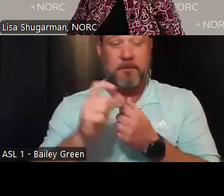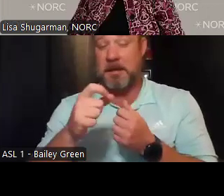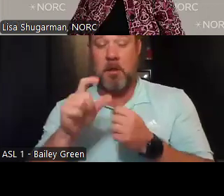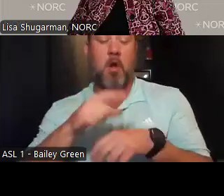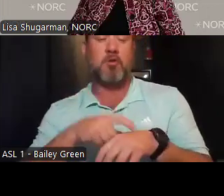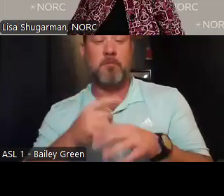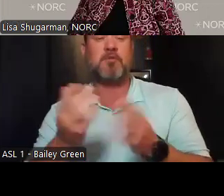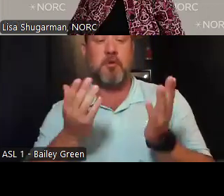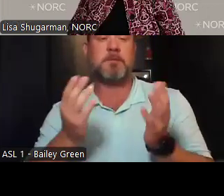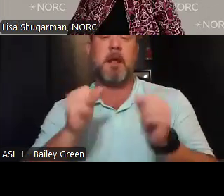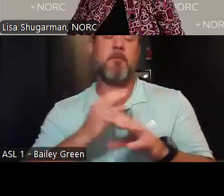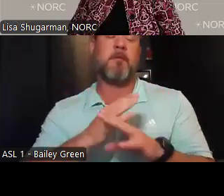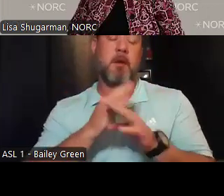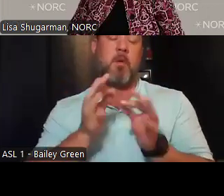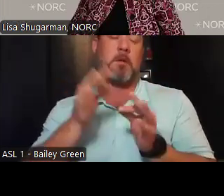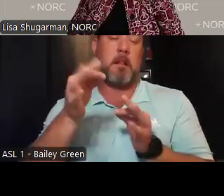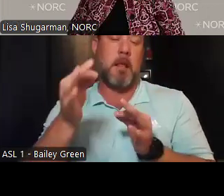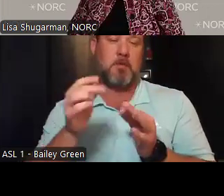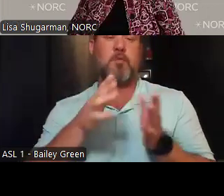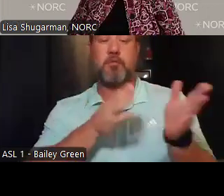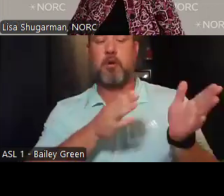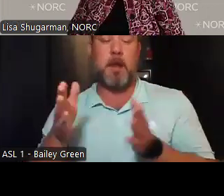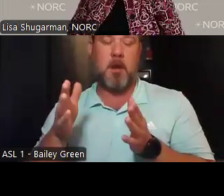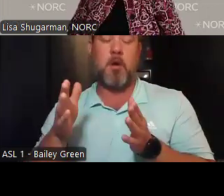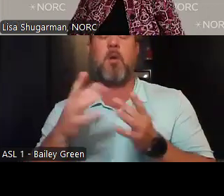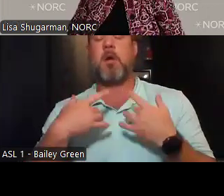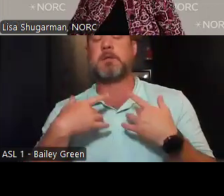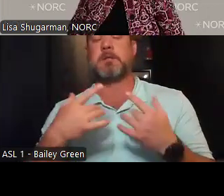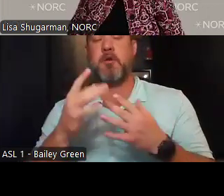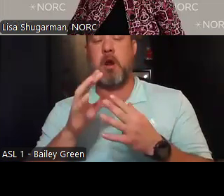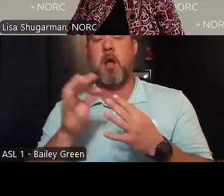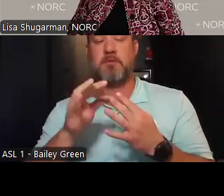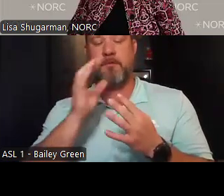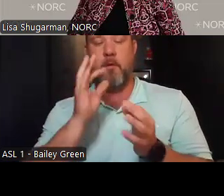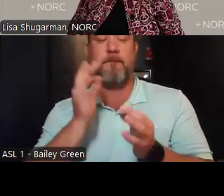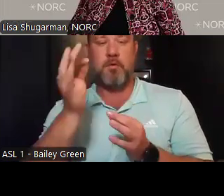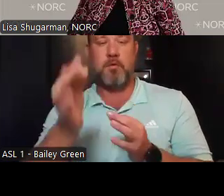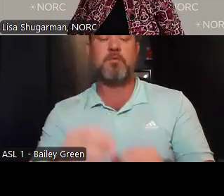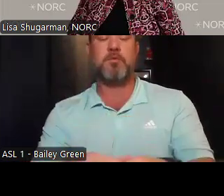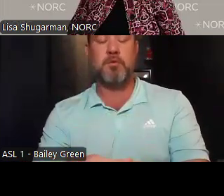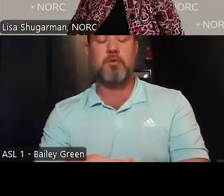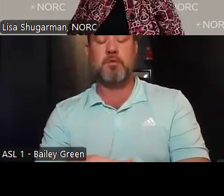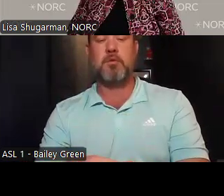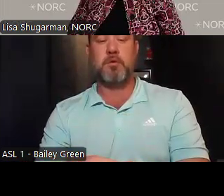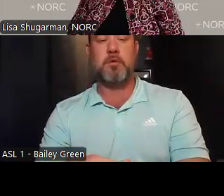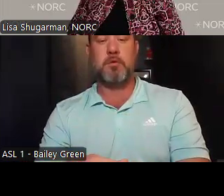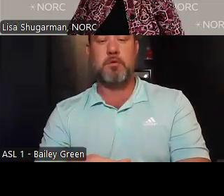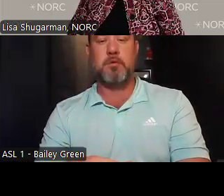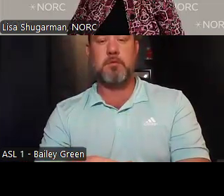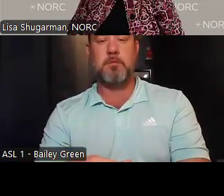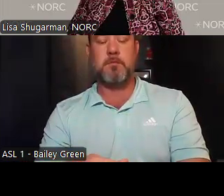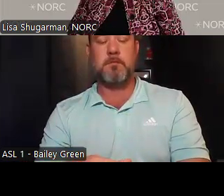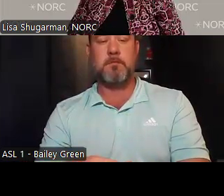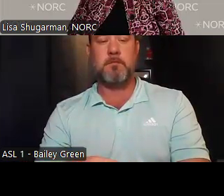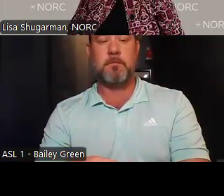may prevent or delay people from making preparations or considering options for their future care needs. Next slide,